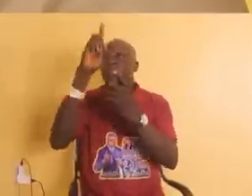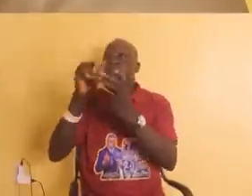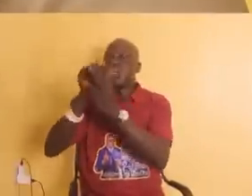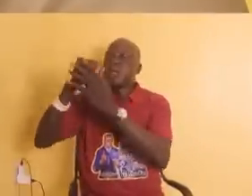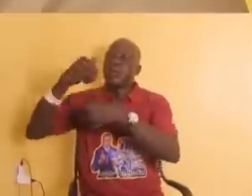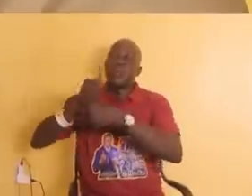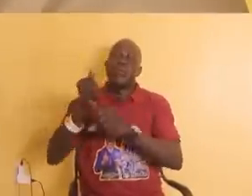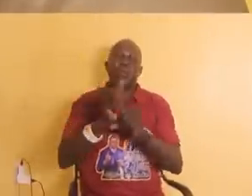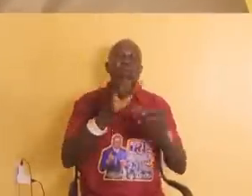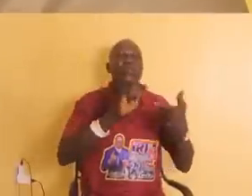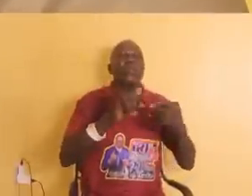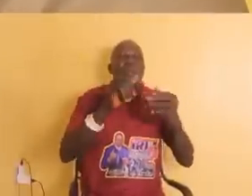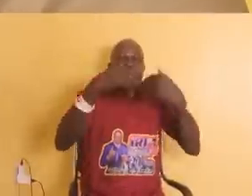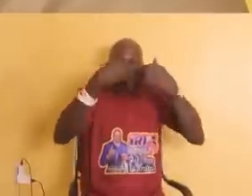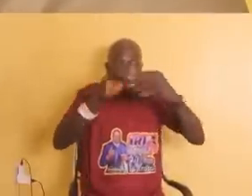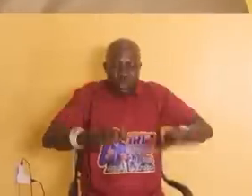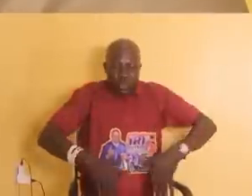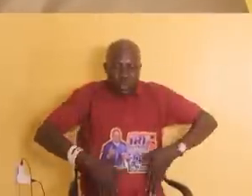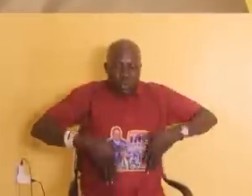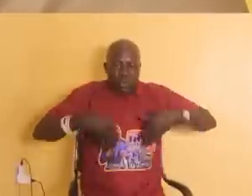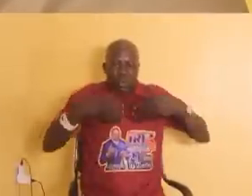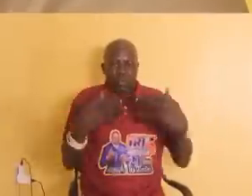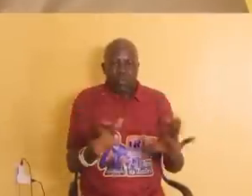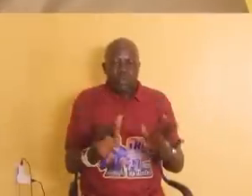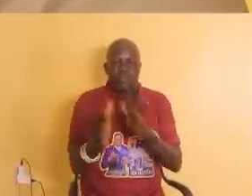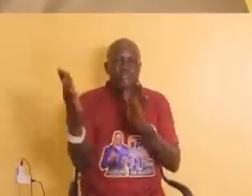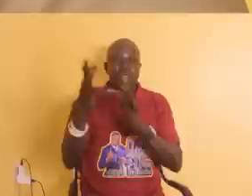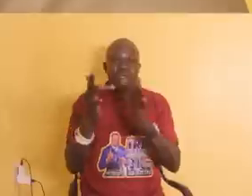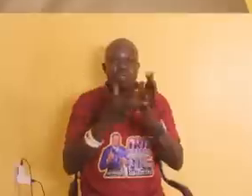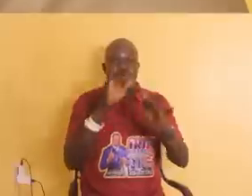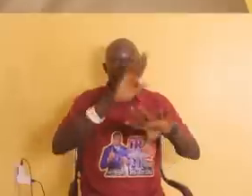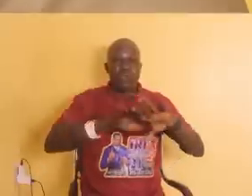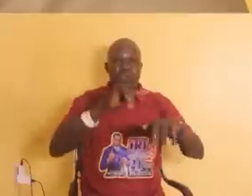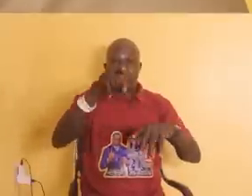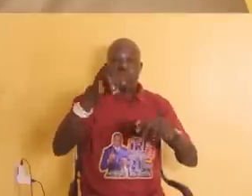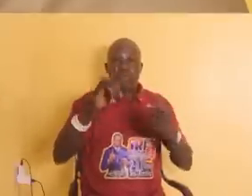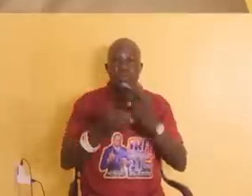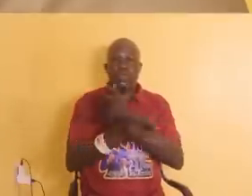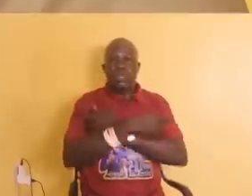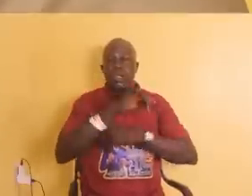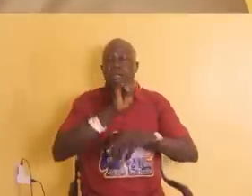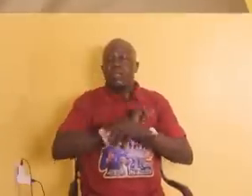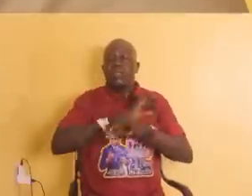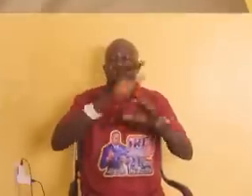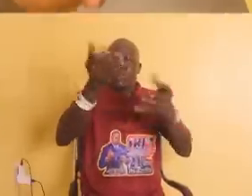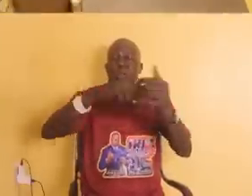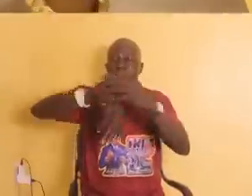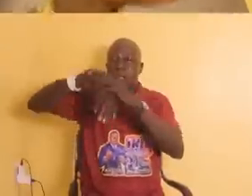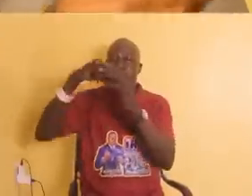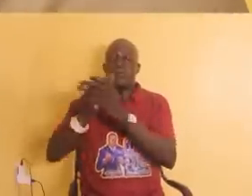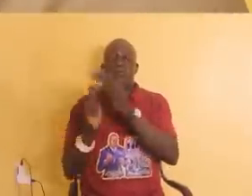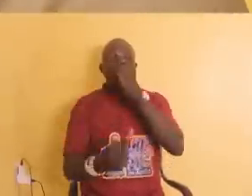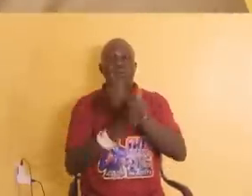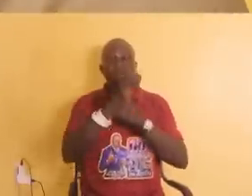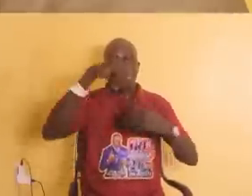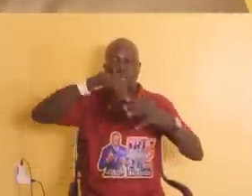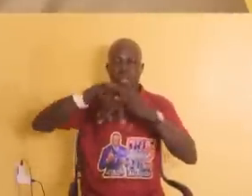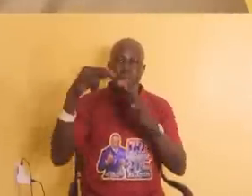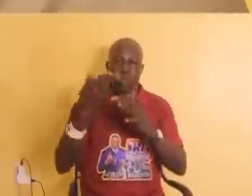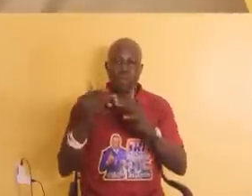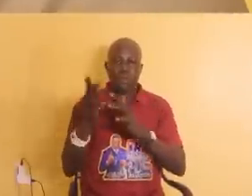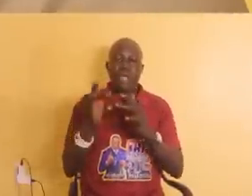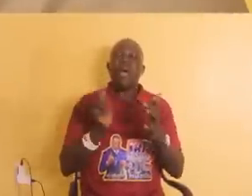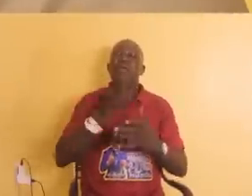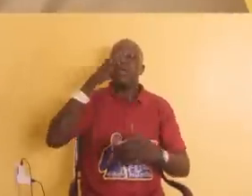that will never make you to be destroyed. Release yourself to him. Jesus is calling you today to come out of destruction in the name